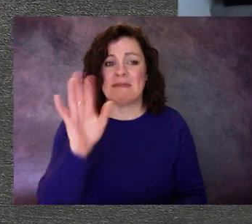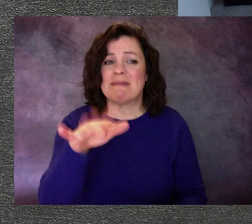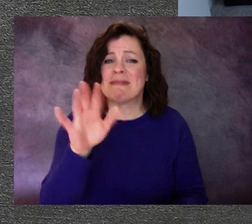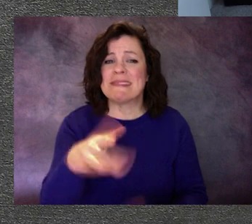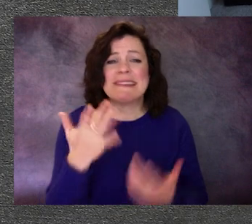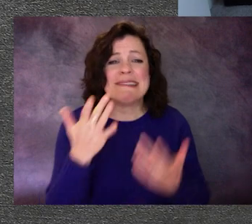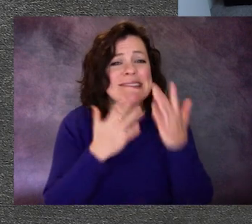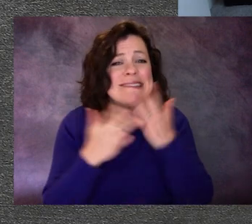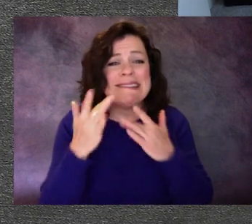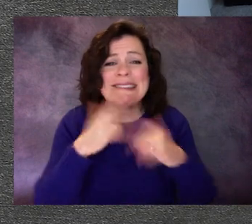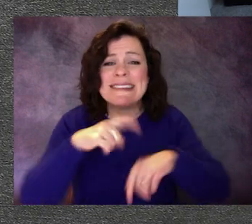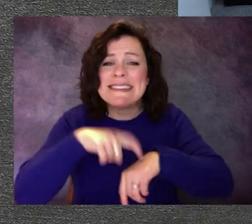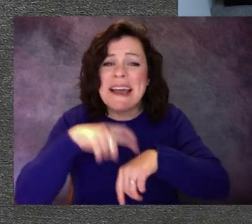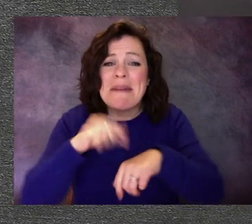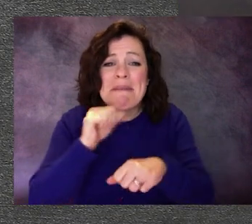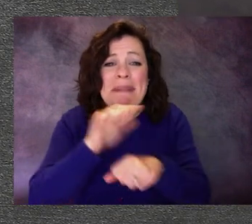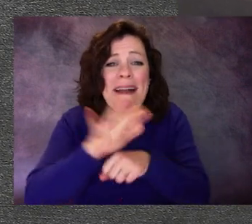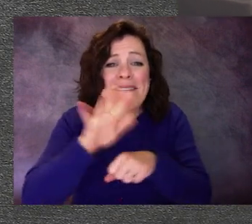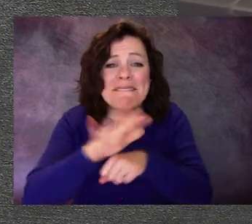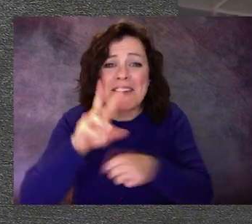So little time.